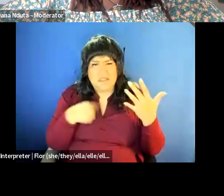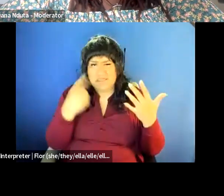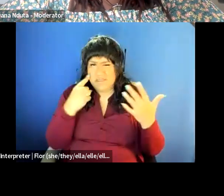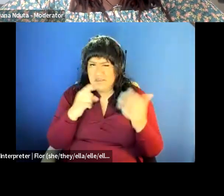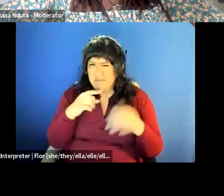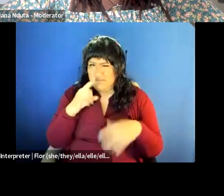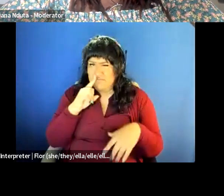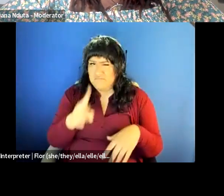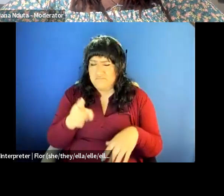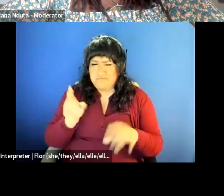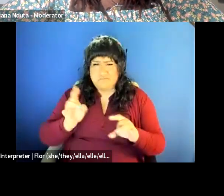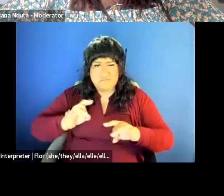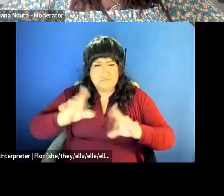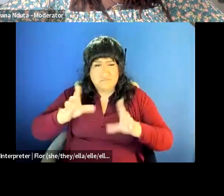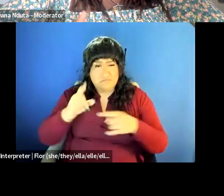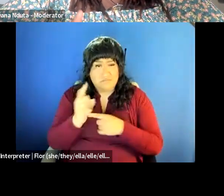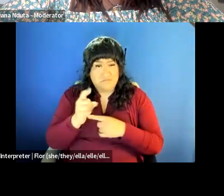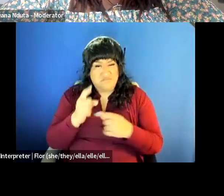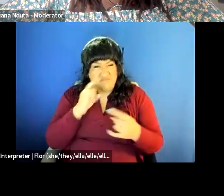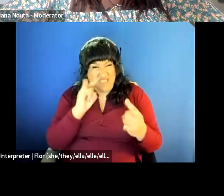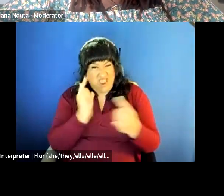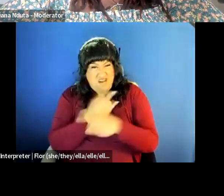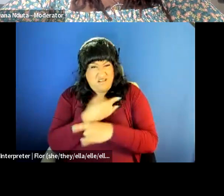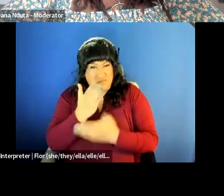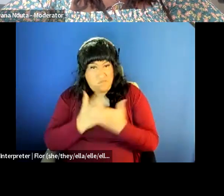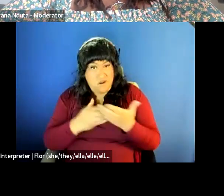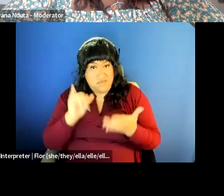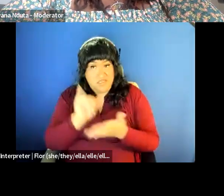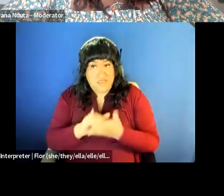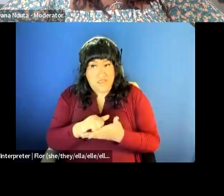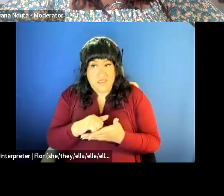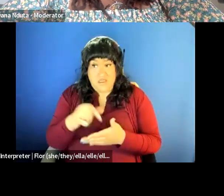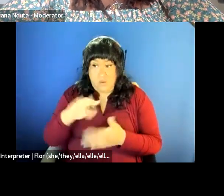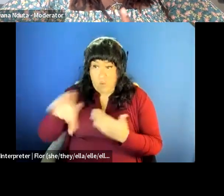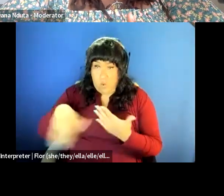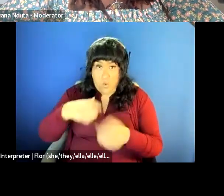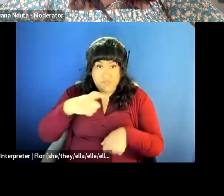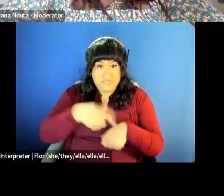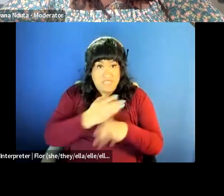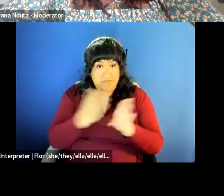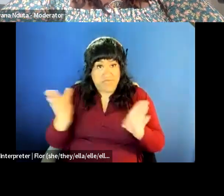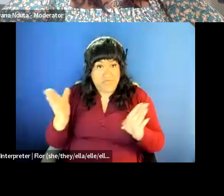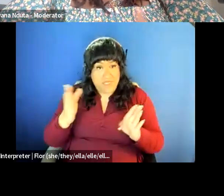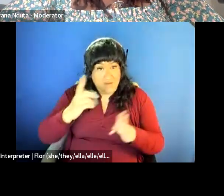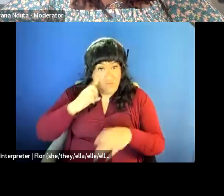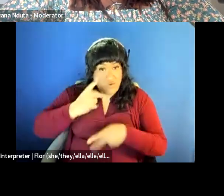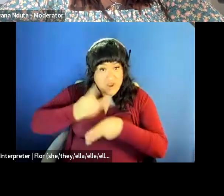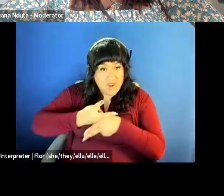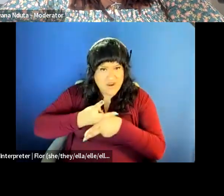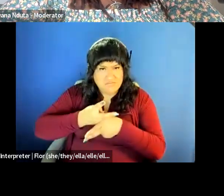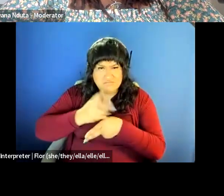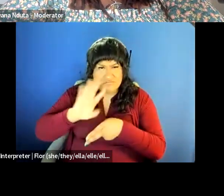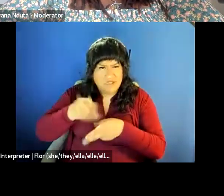the entire time I was there, I was never given any care. The very thing that I went